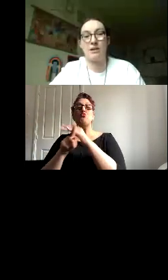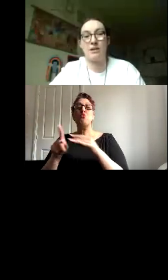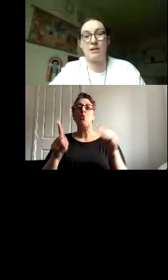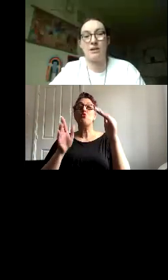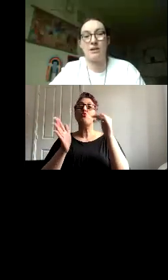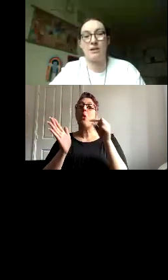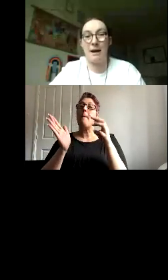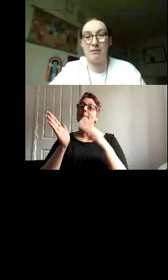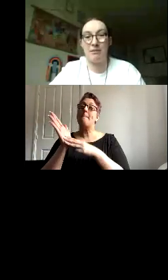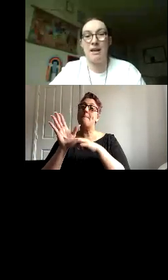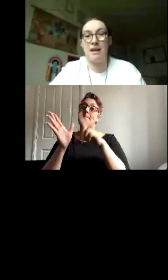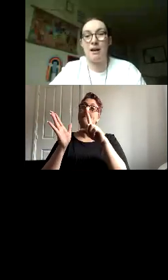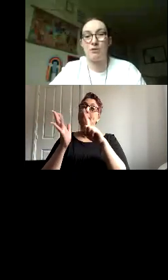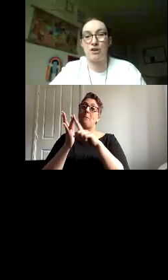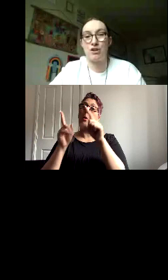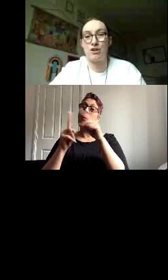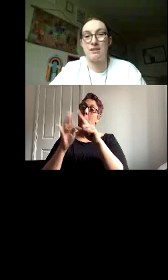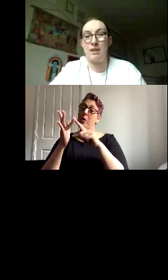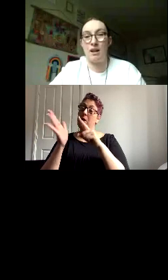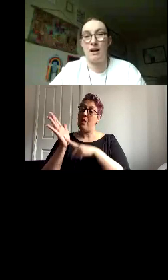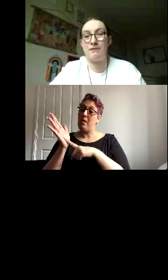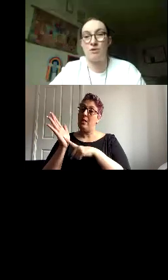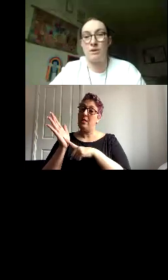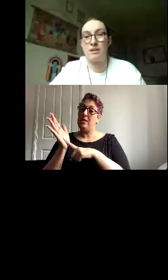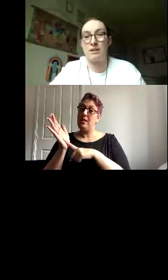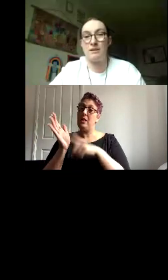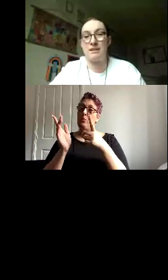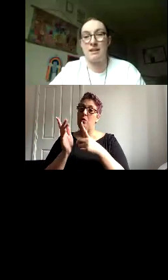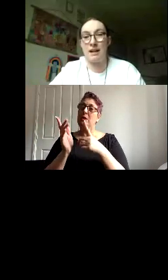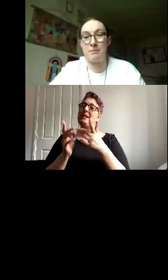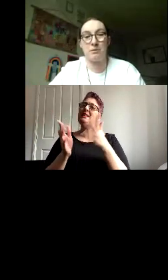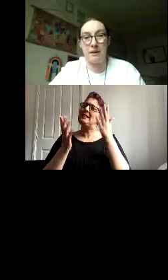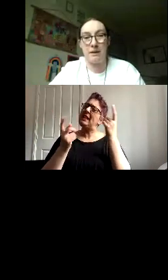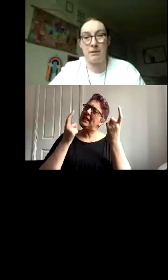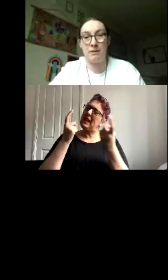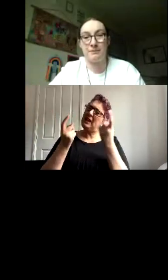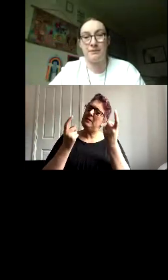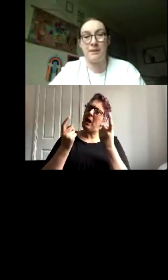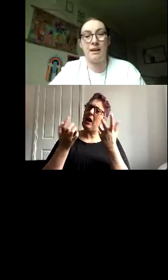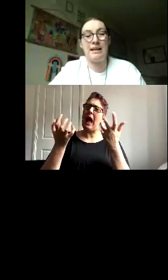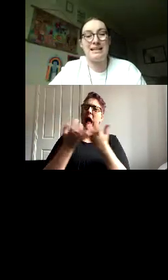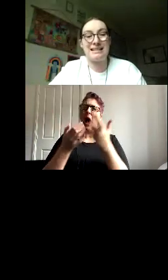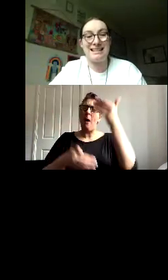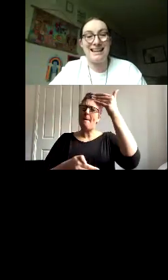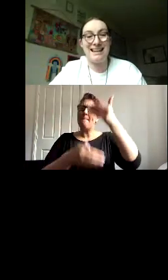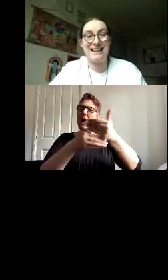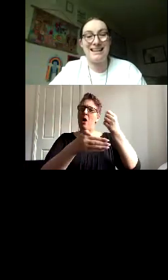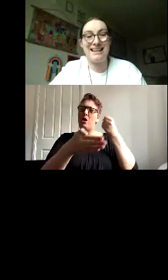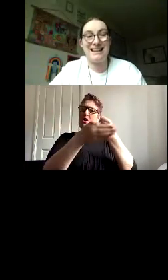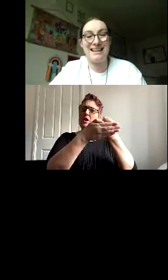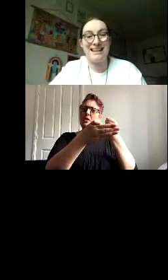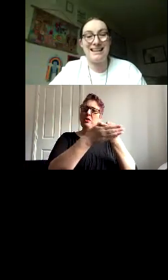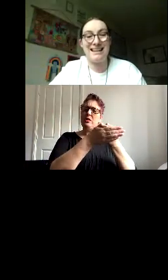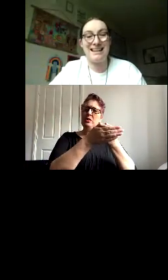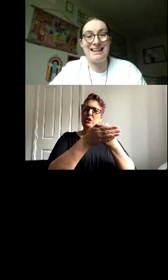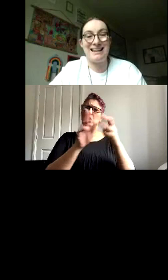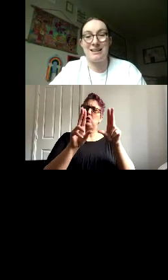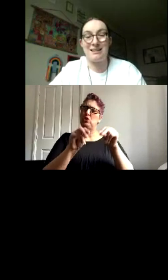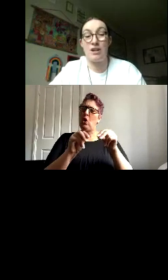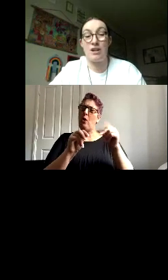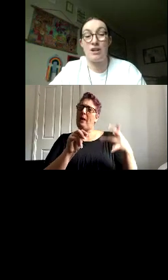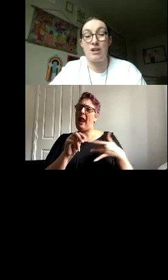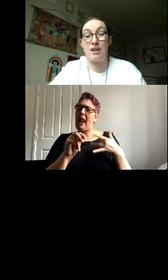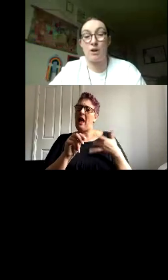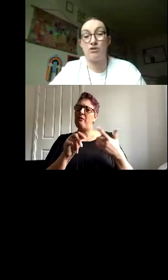how to remove barriers that restrict the life choices of disabled people. C, deafness is a